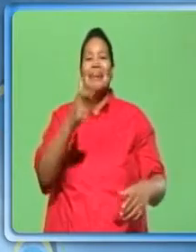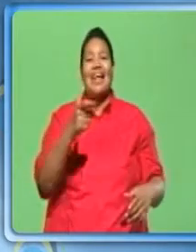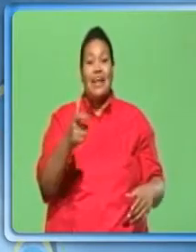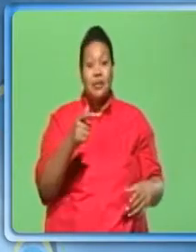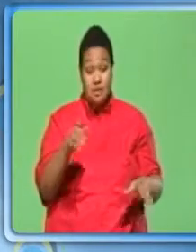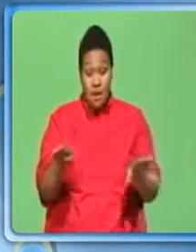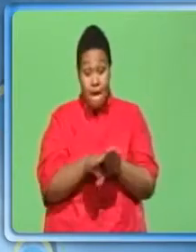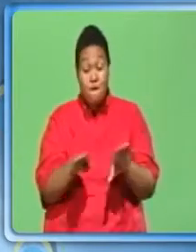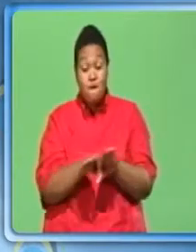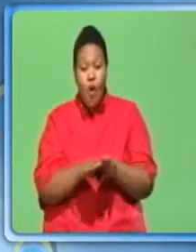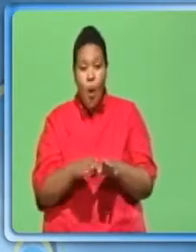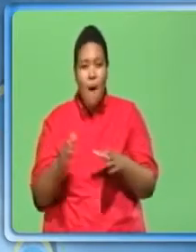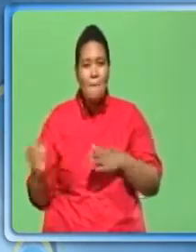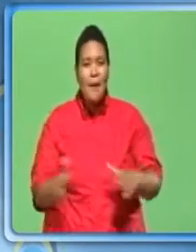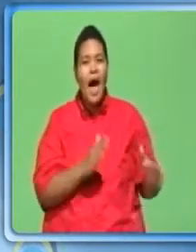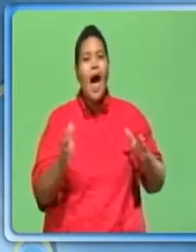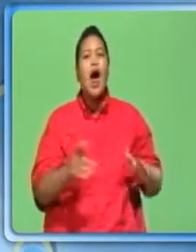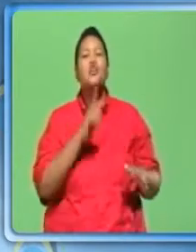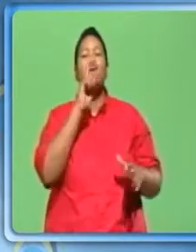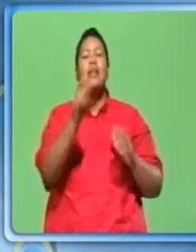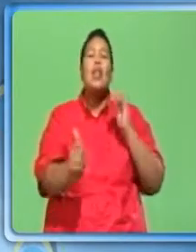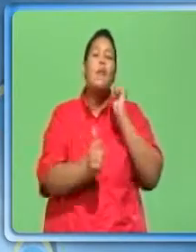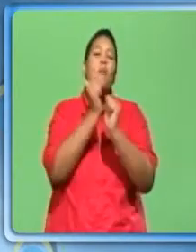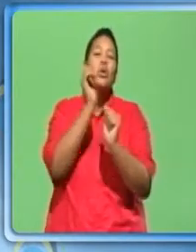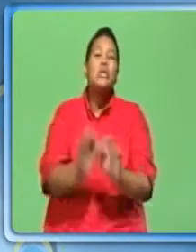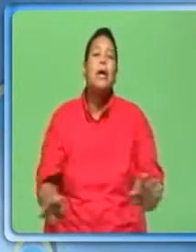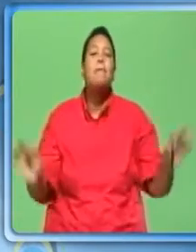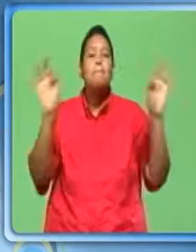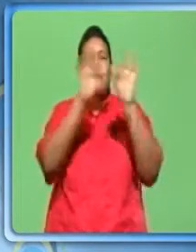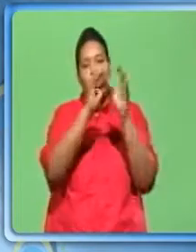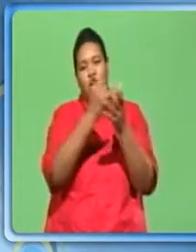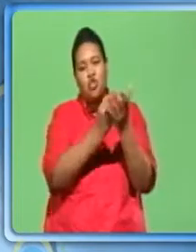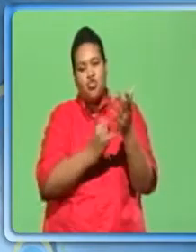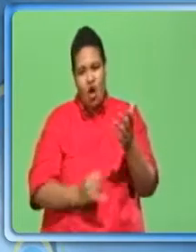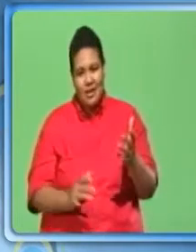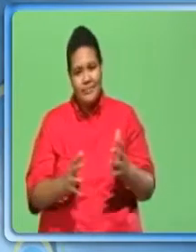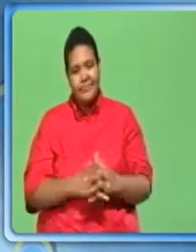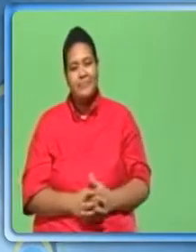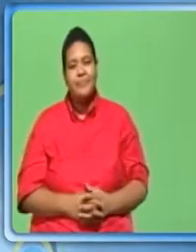plan is arguably the most important drawing.